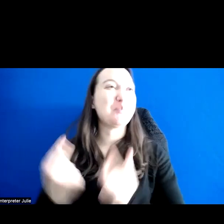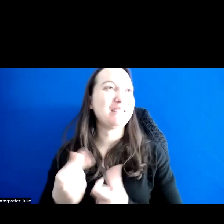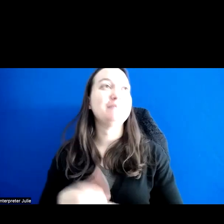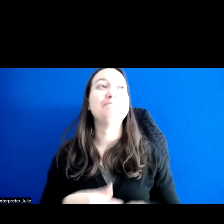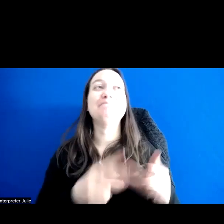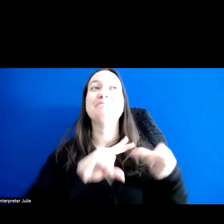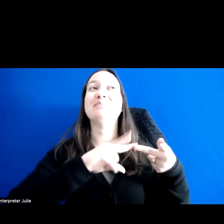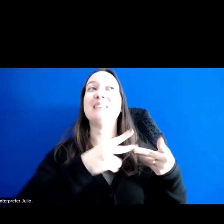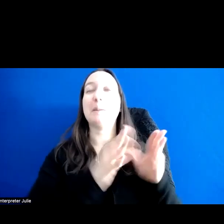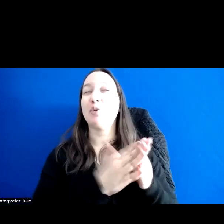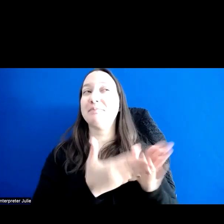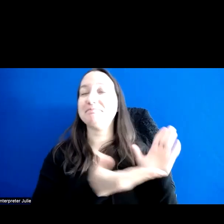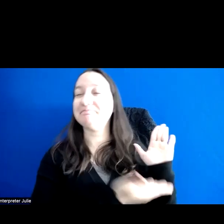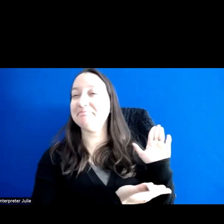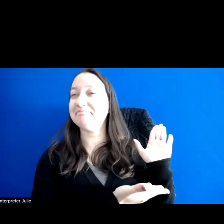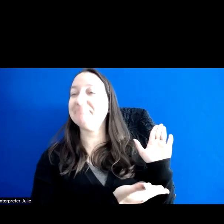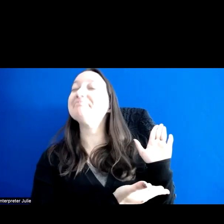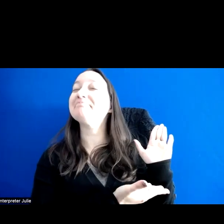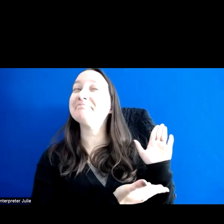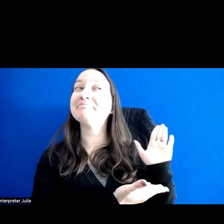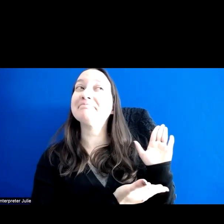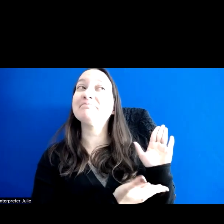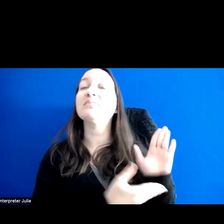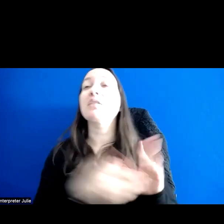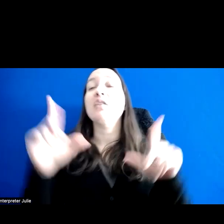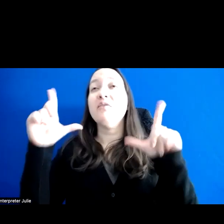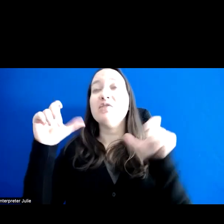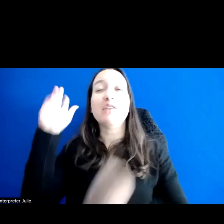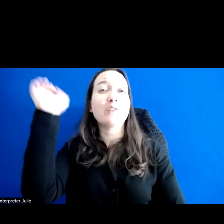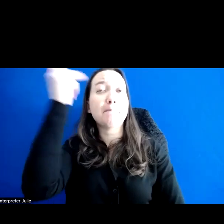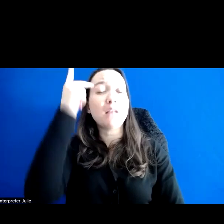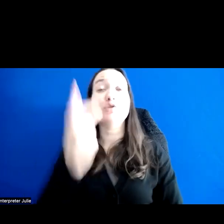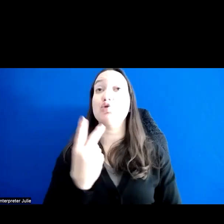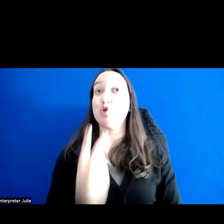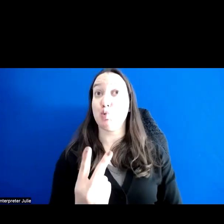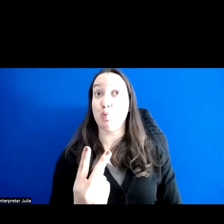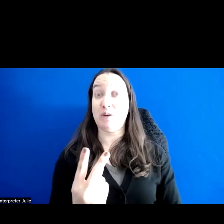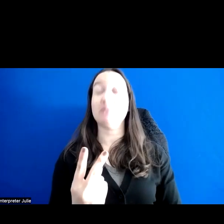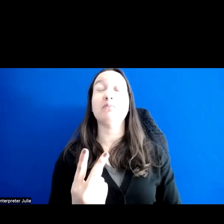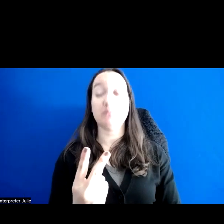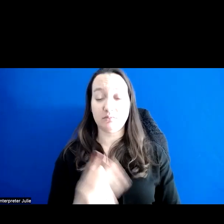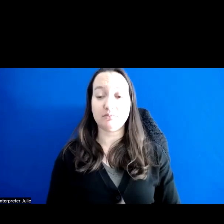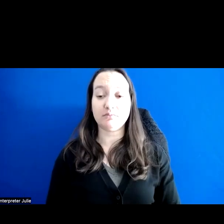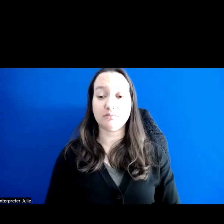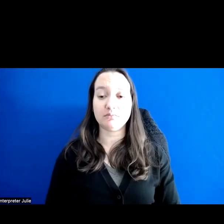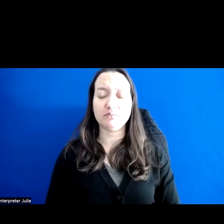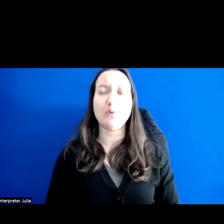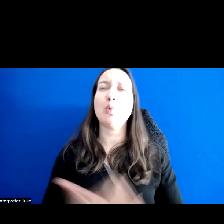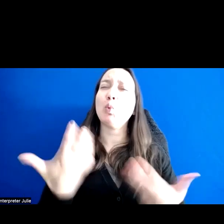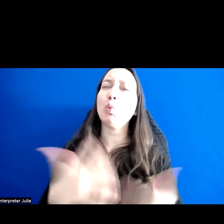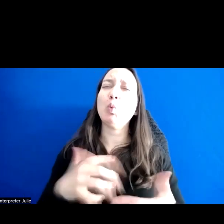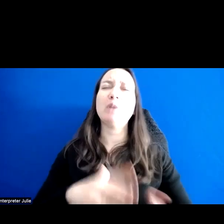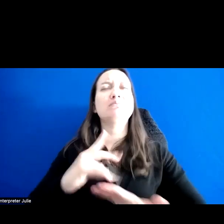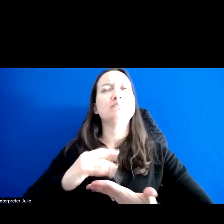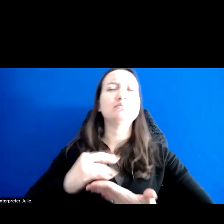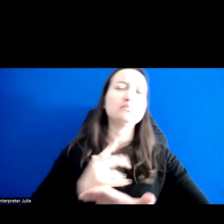a second volume, Photography Politics 2, which has a huge range